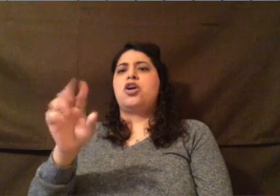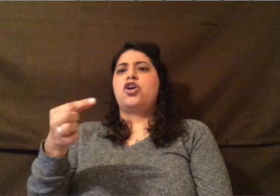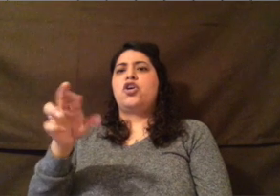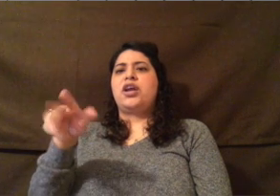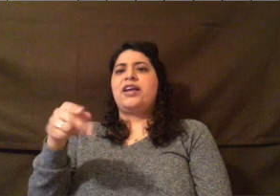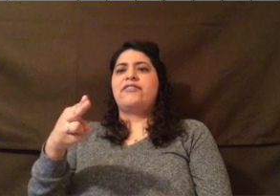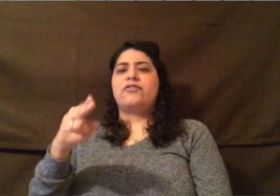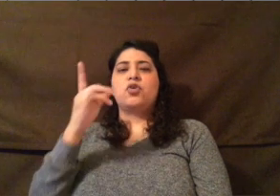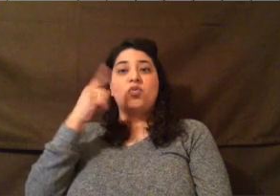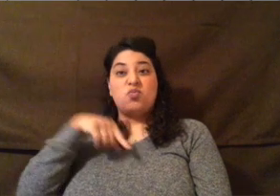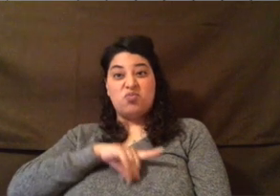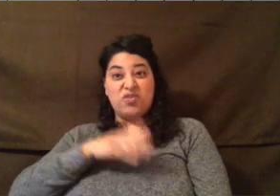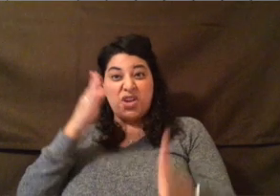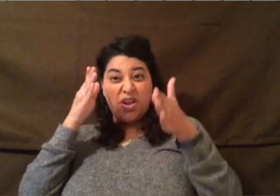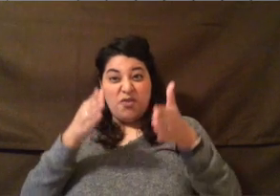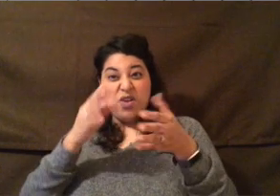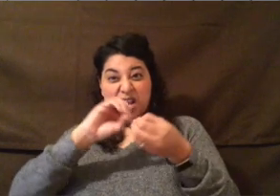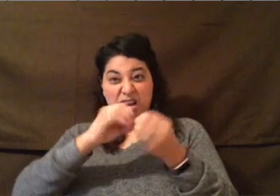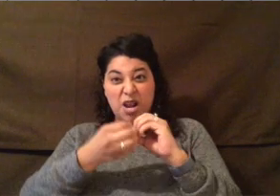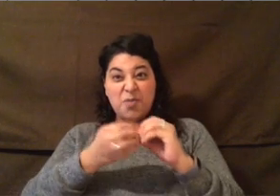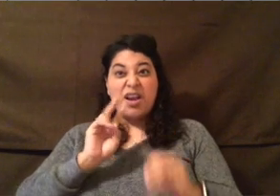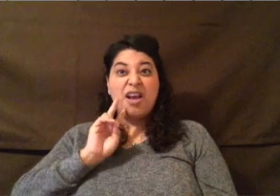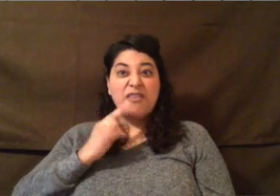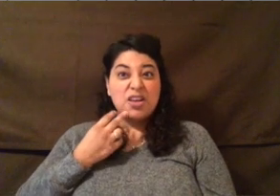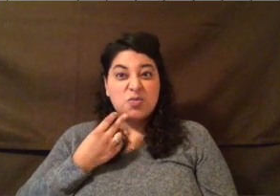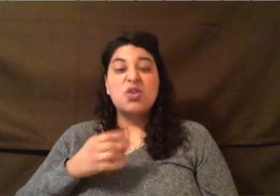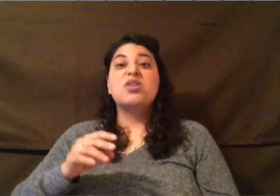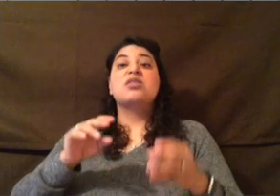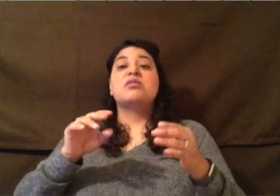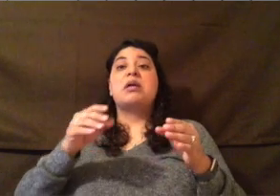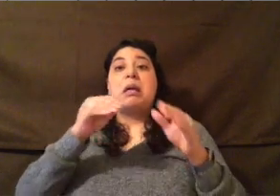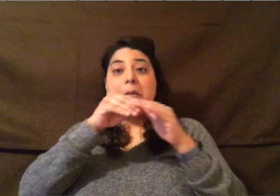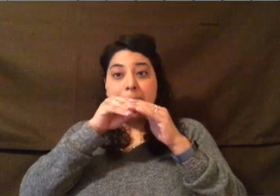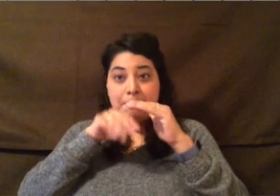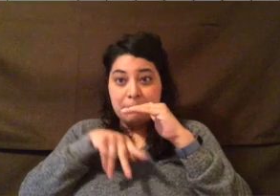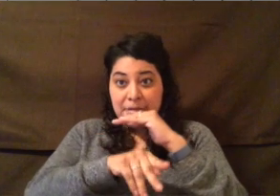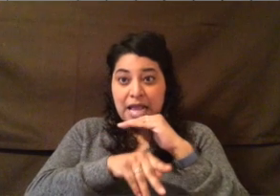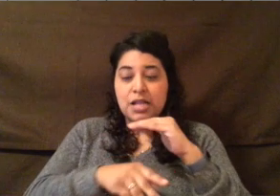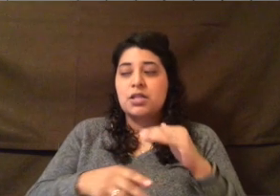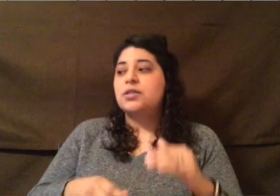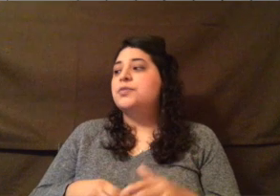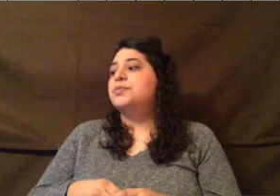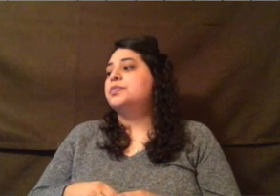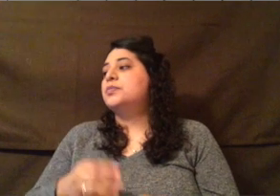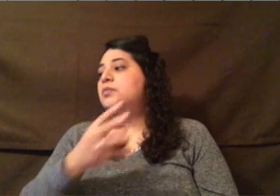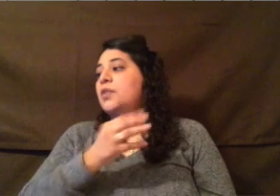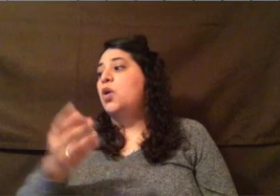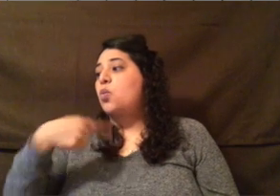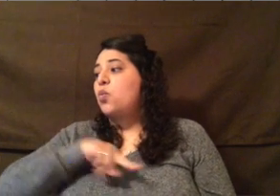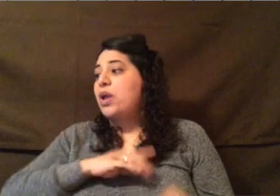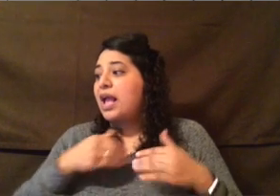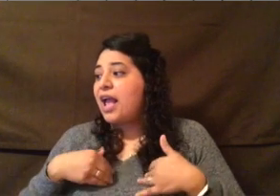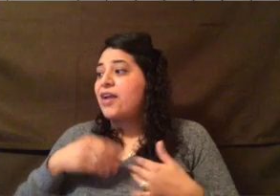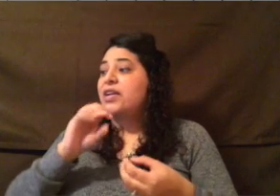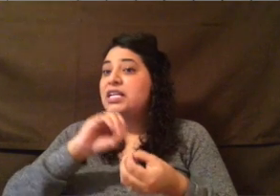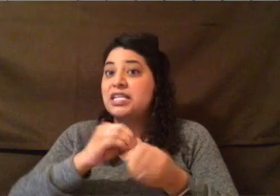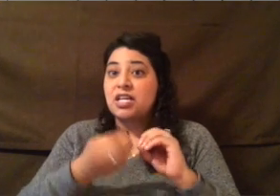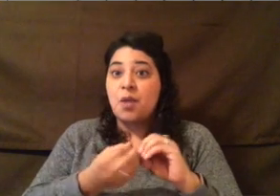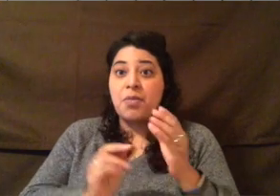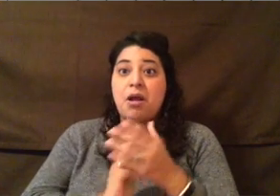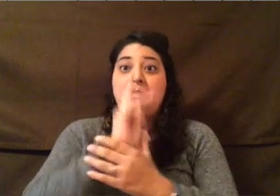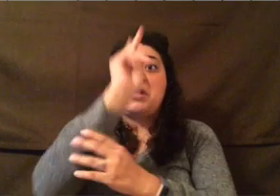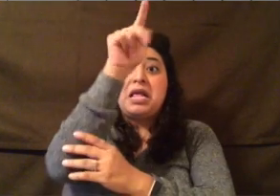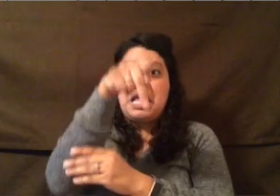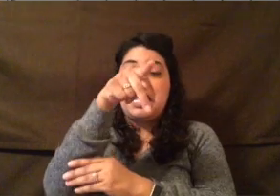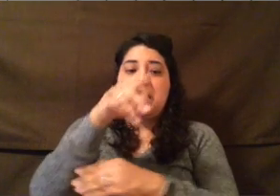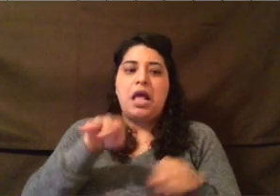a number of vegetables planted. Wait for that to go away. And we have the number of plants on the bottom. And